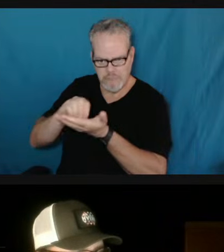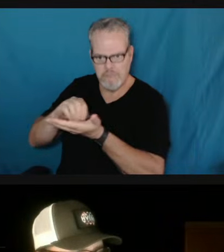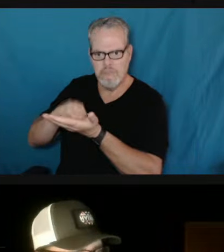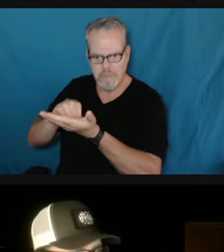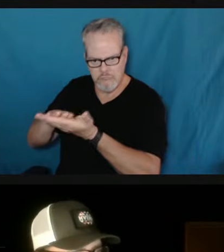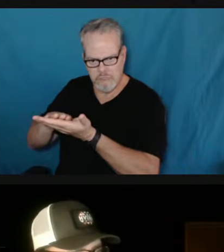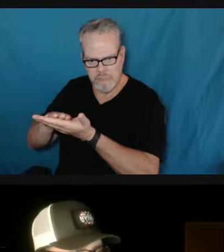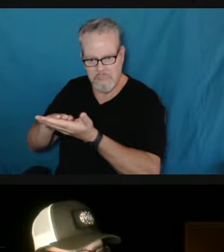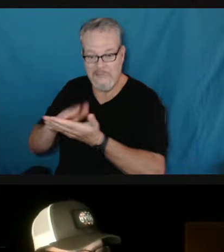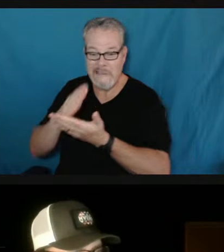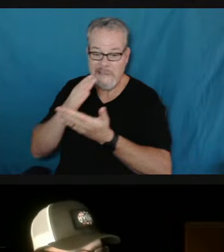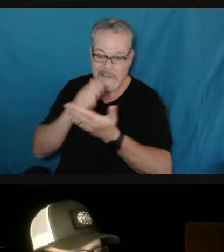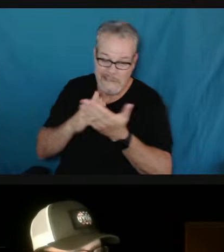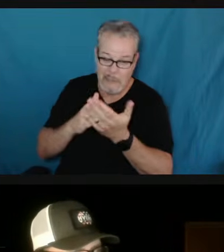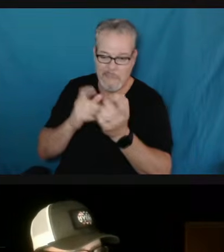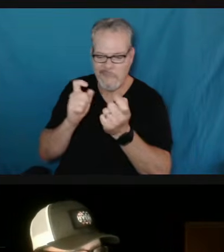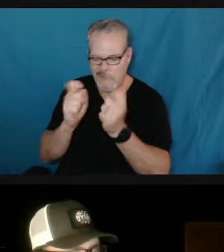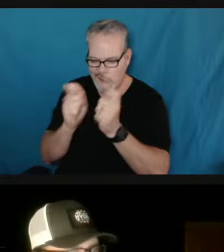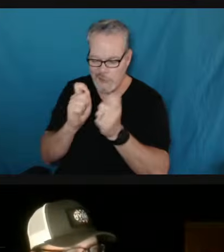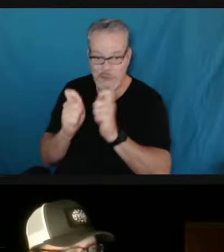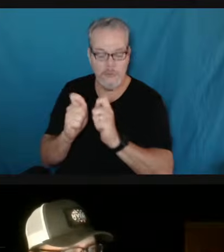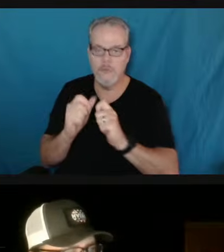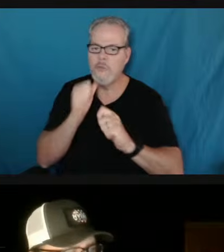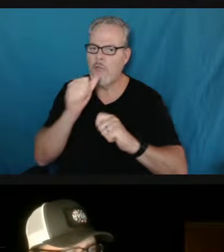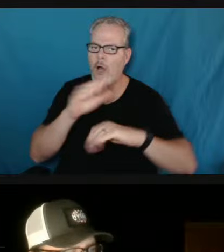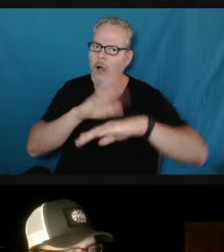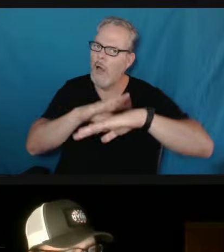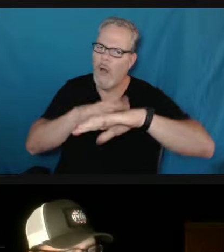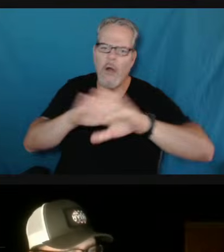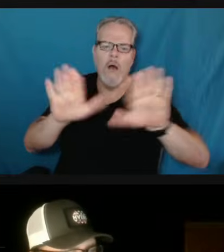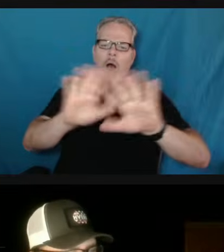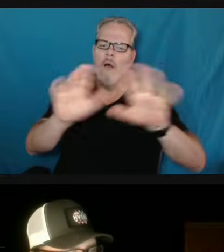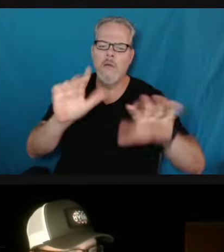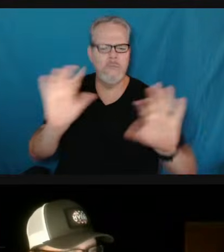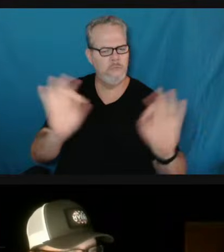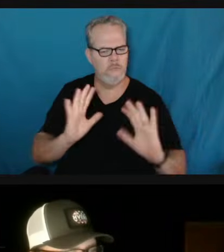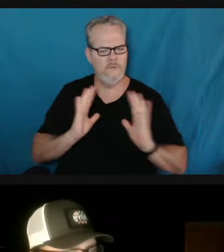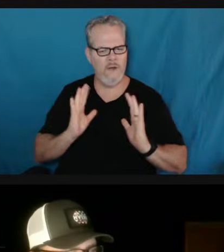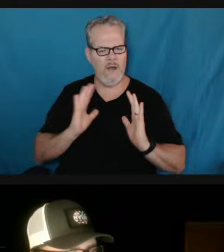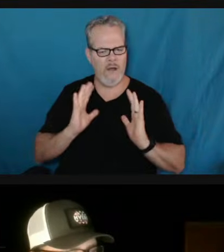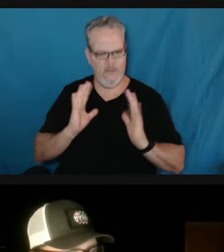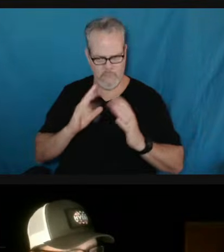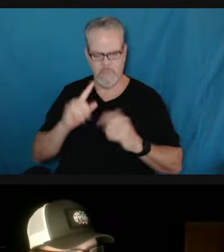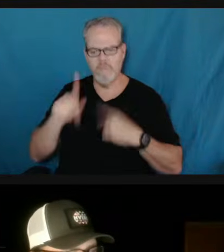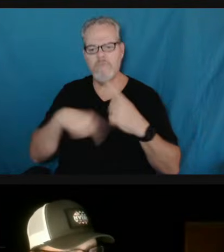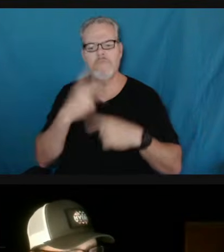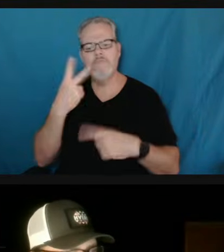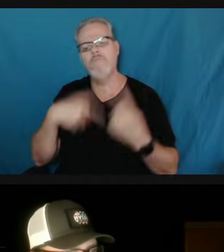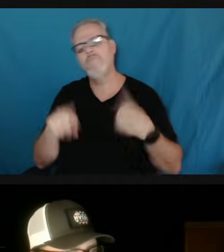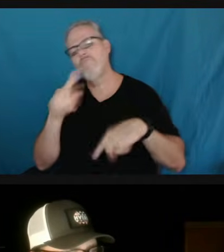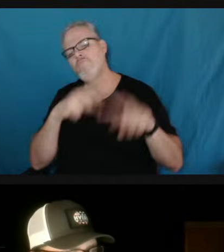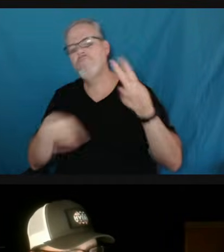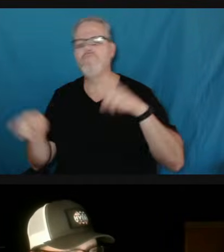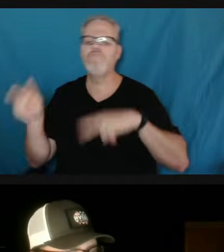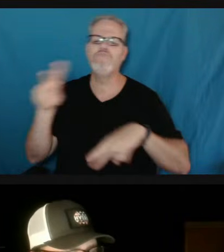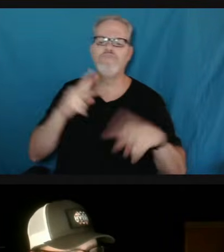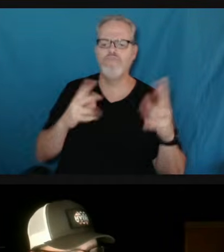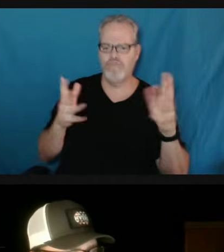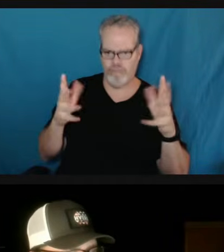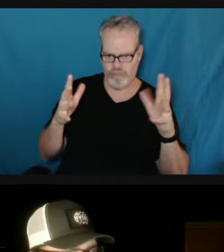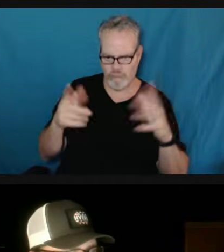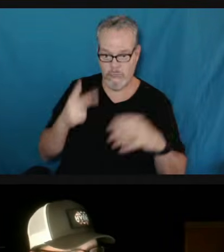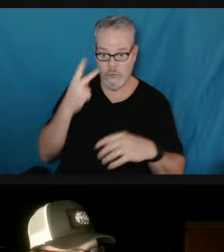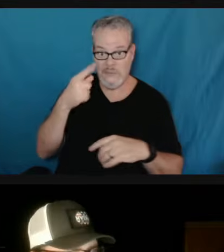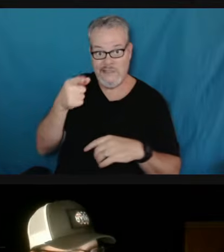Nothing alarming, just showing it's alive in there. And then here are our Kīlauea events at the summit and south